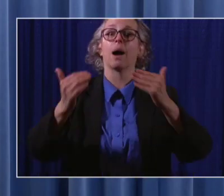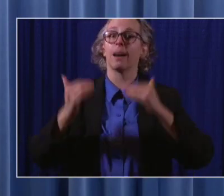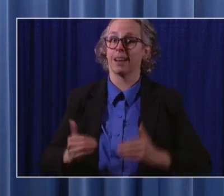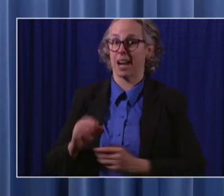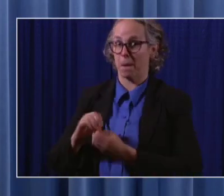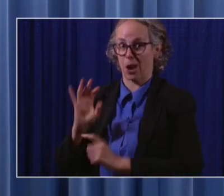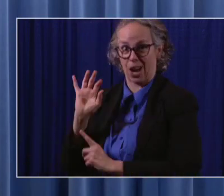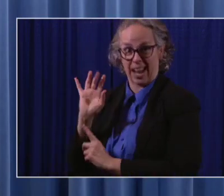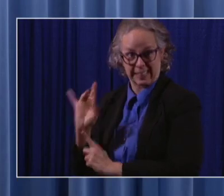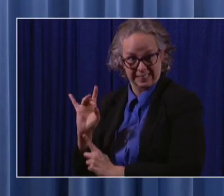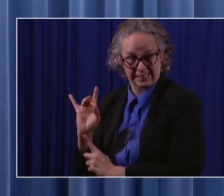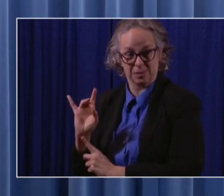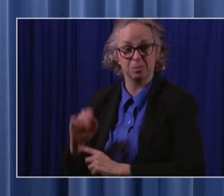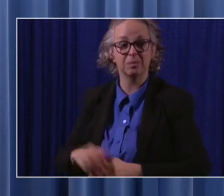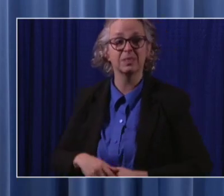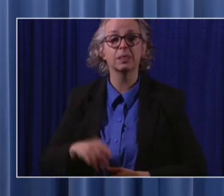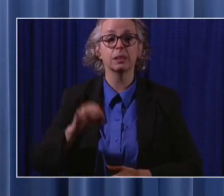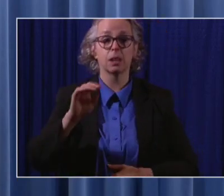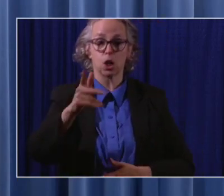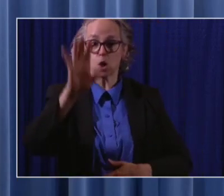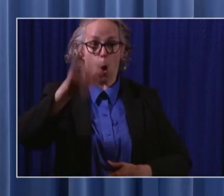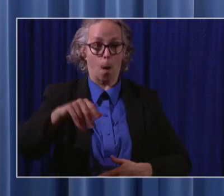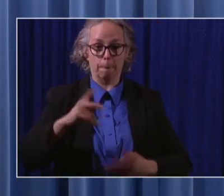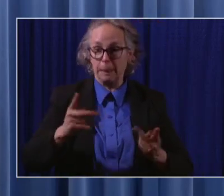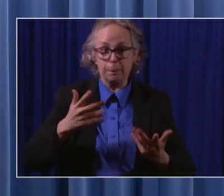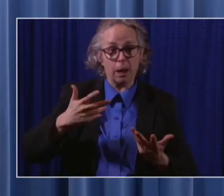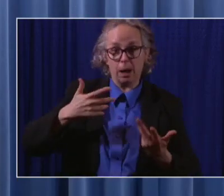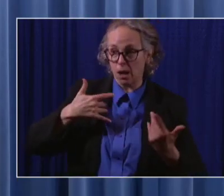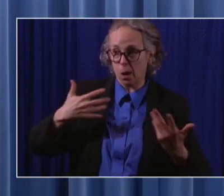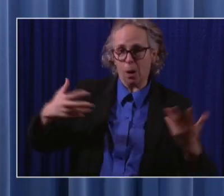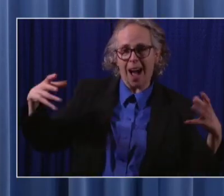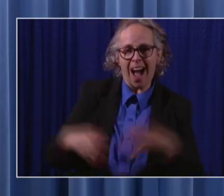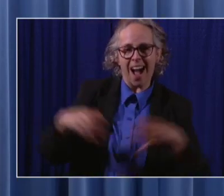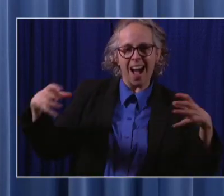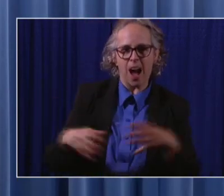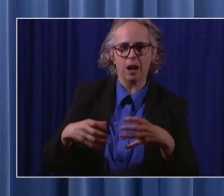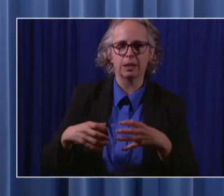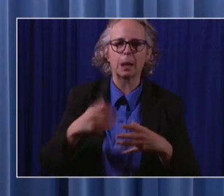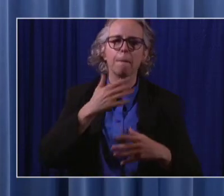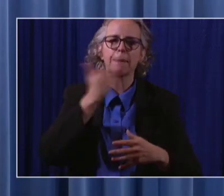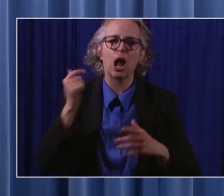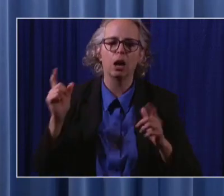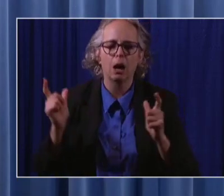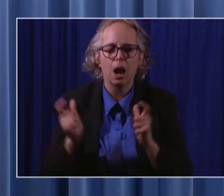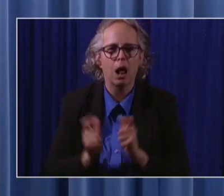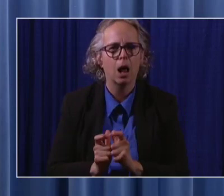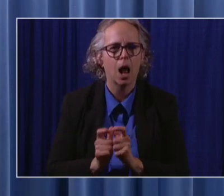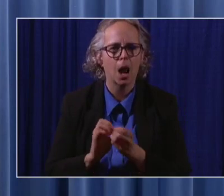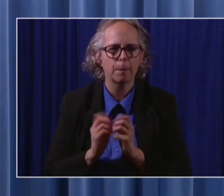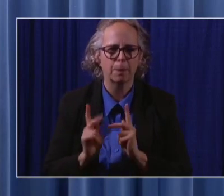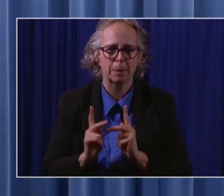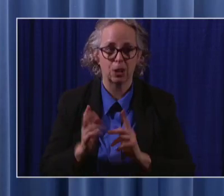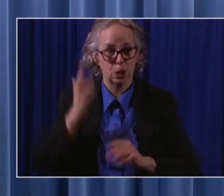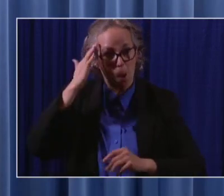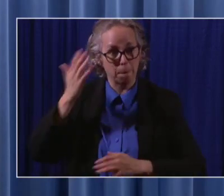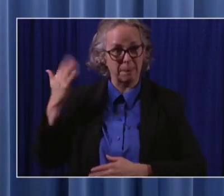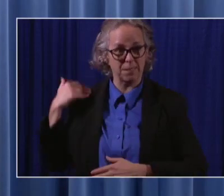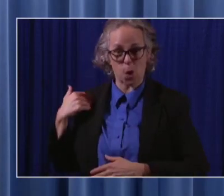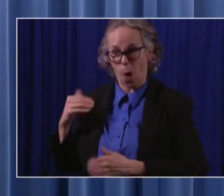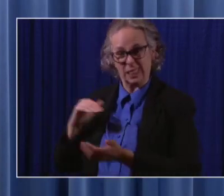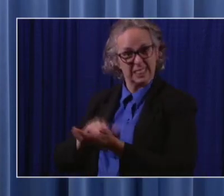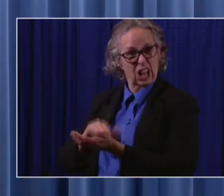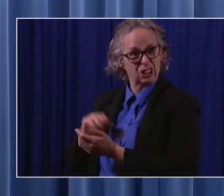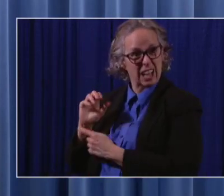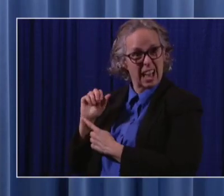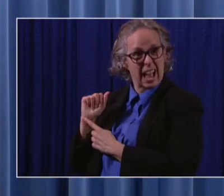most often as small as possible. Dr. Acton used to talk about your grouping, whether you call it your tribe or